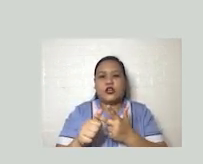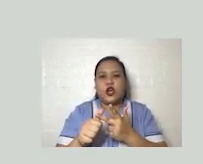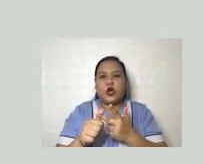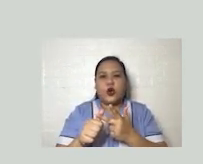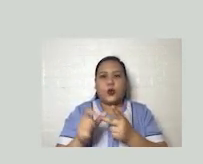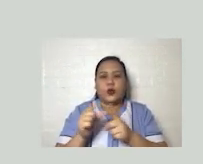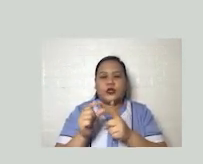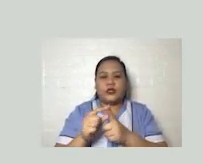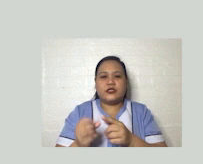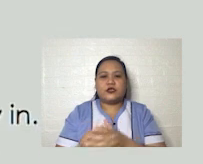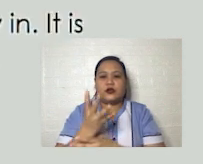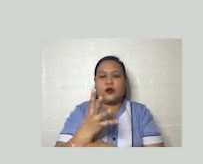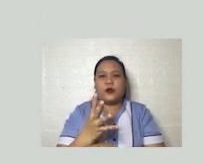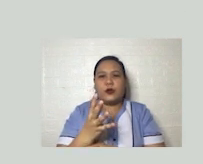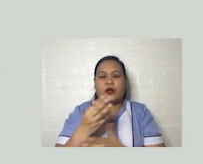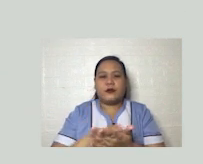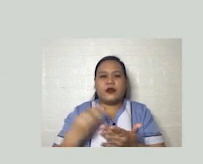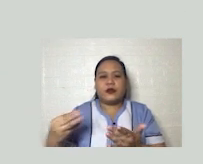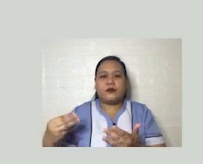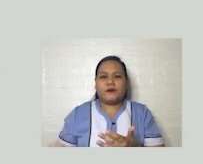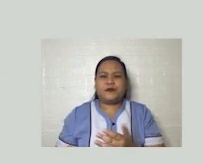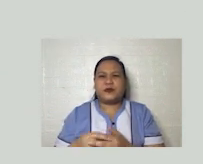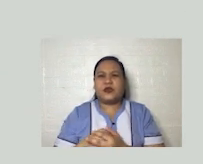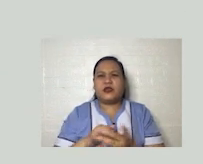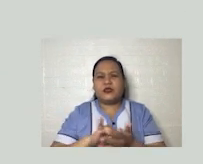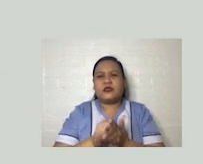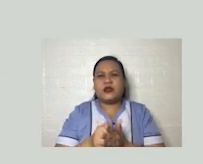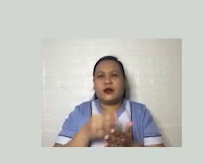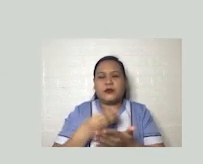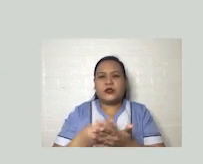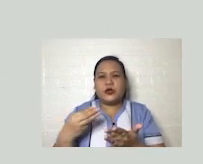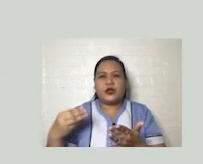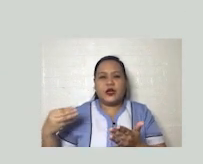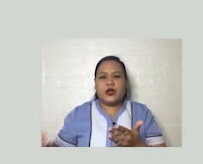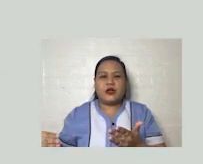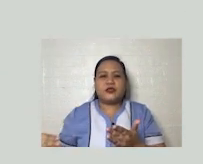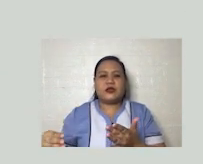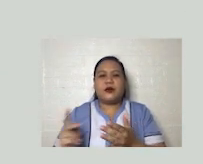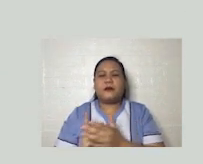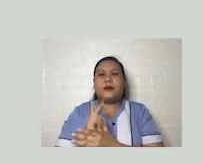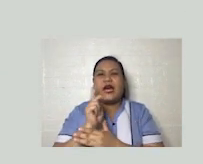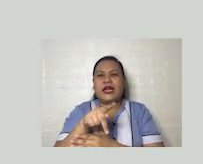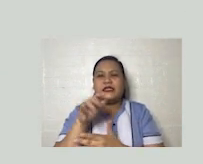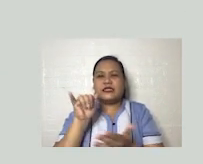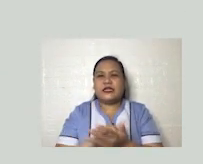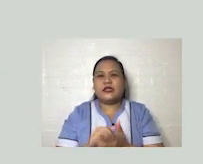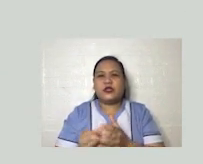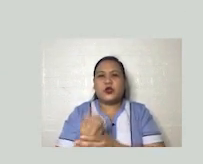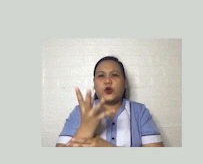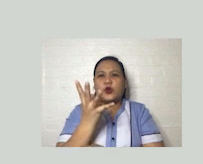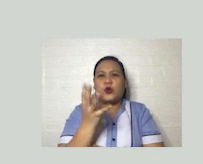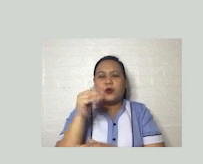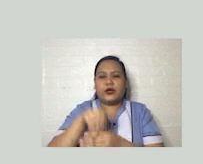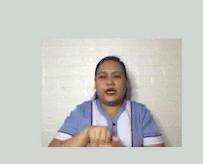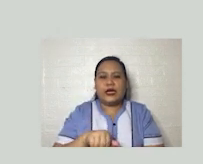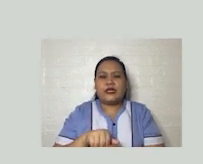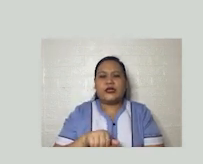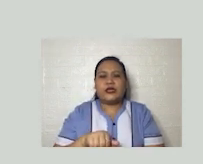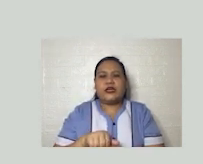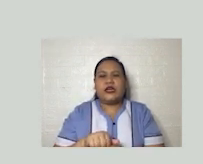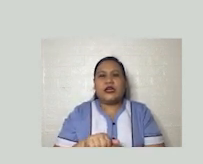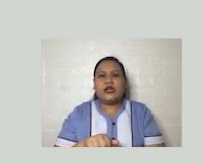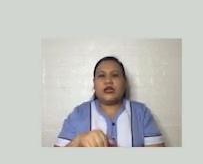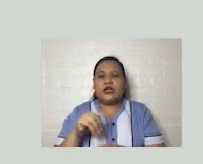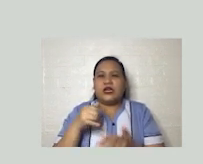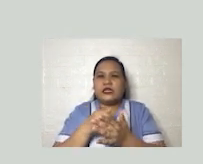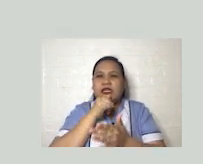Third word is growing media. Growing media are materials that plants grow in.